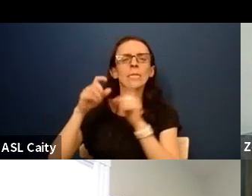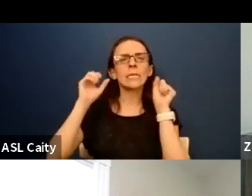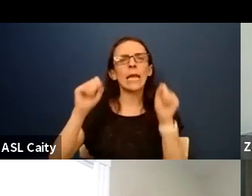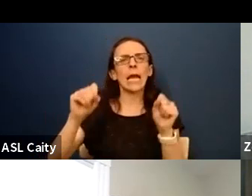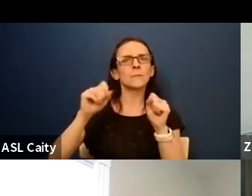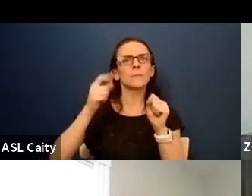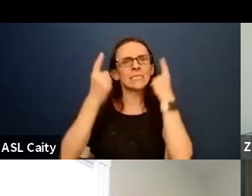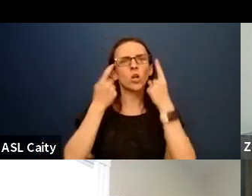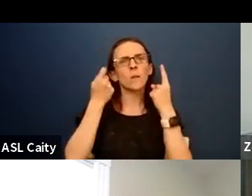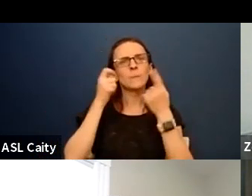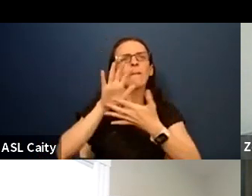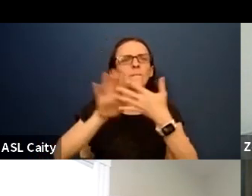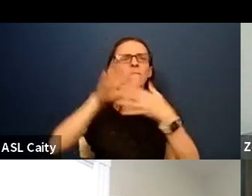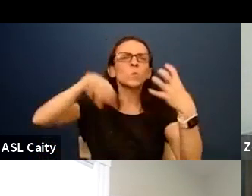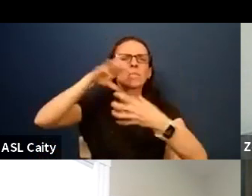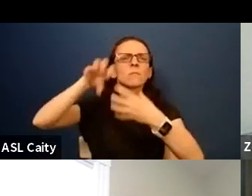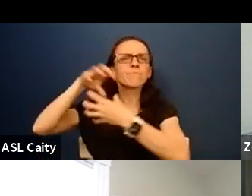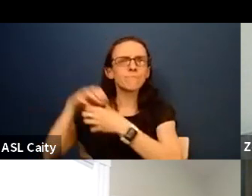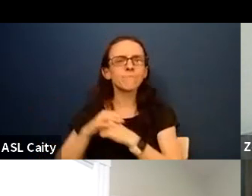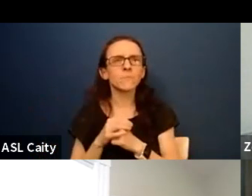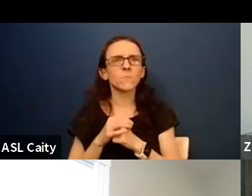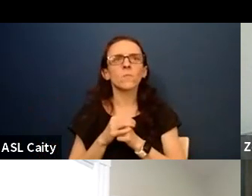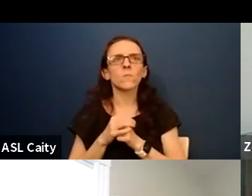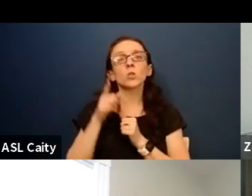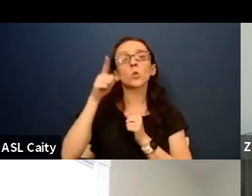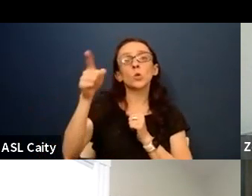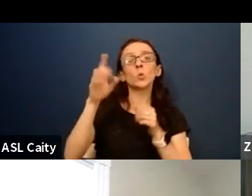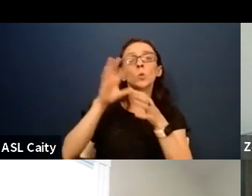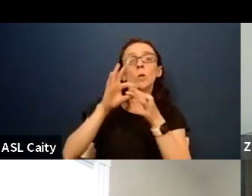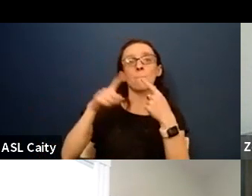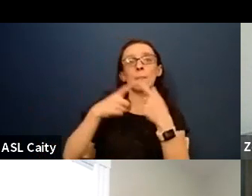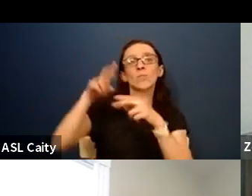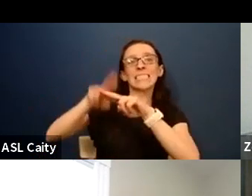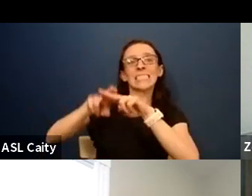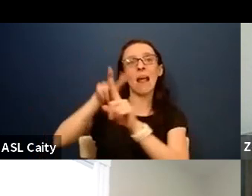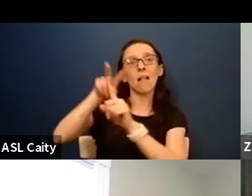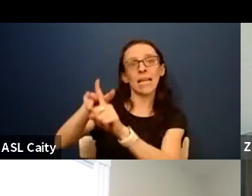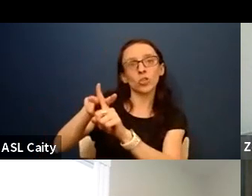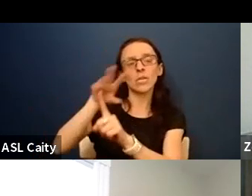confusing. You talk about seat allocation and mechanism